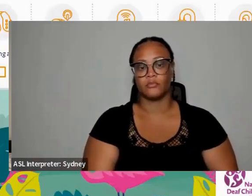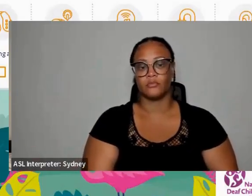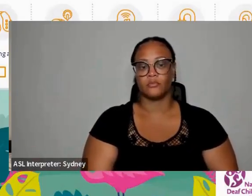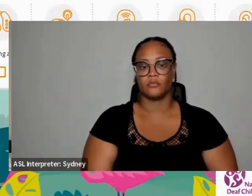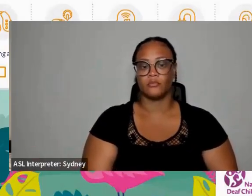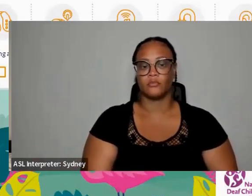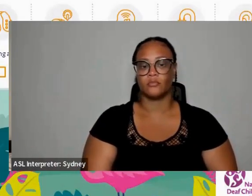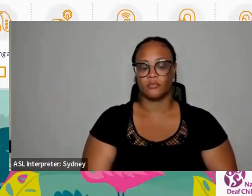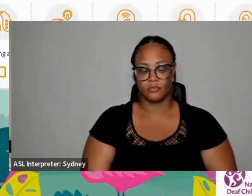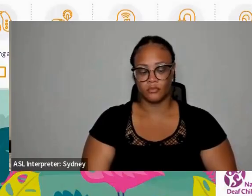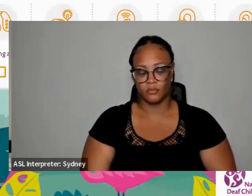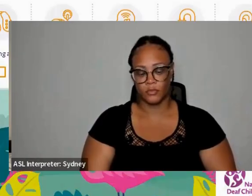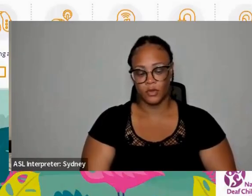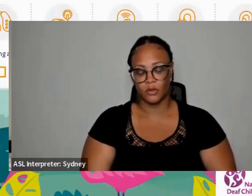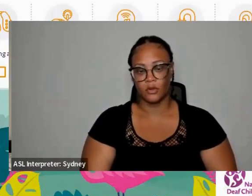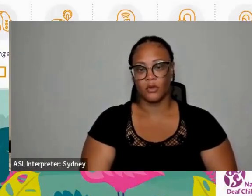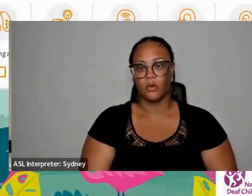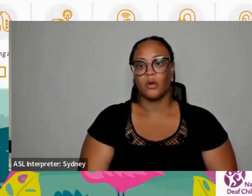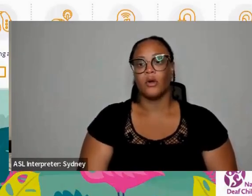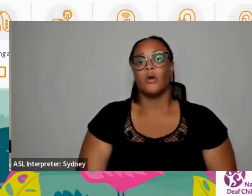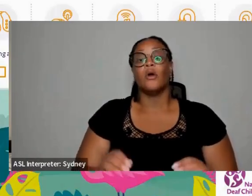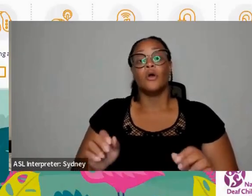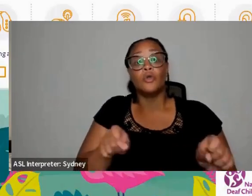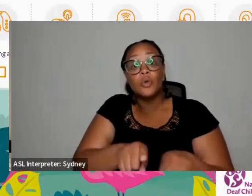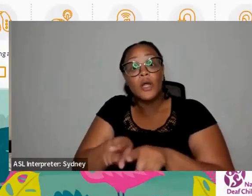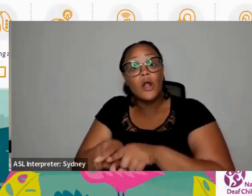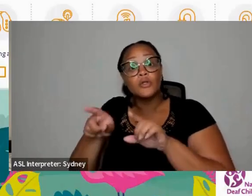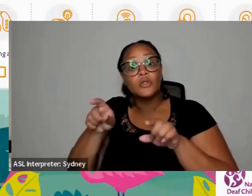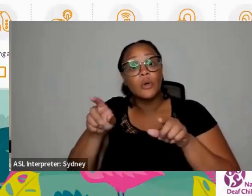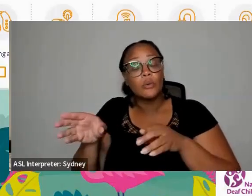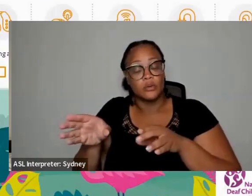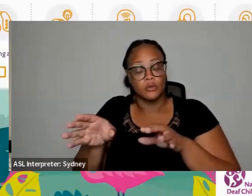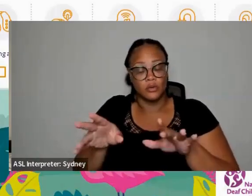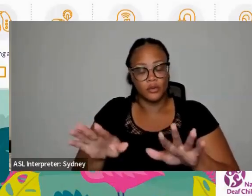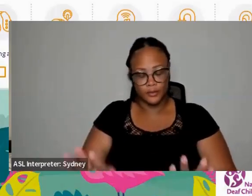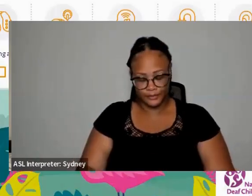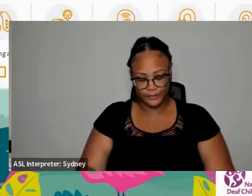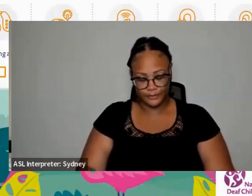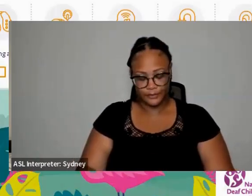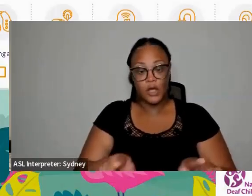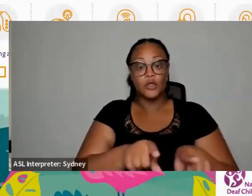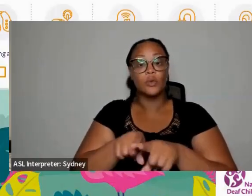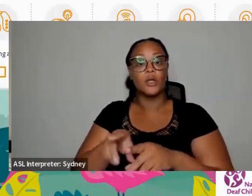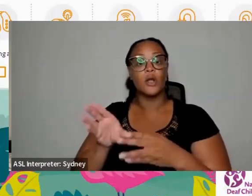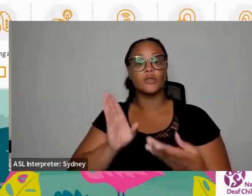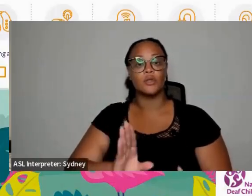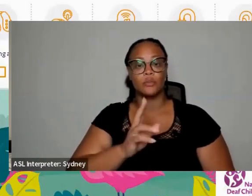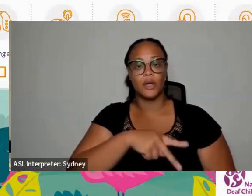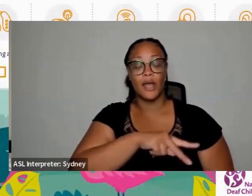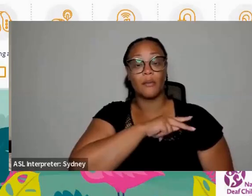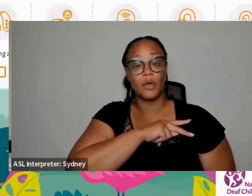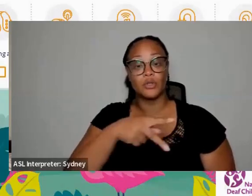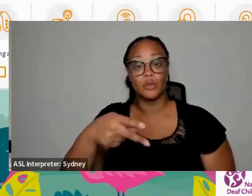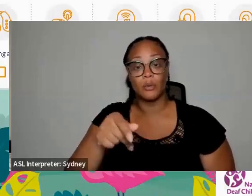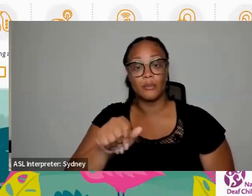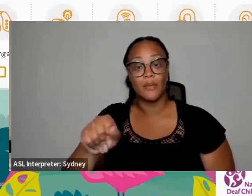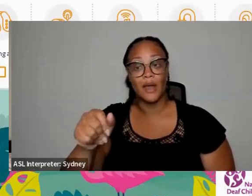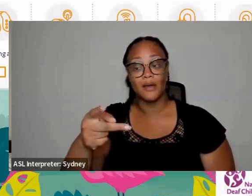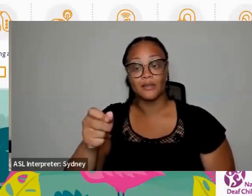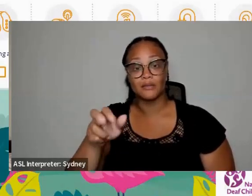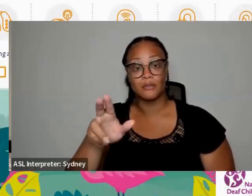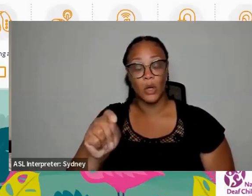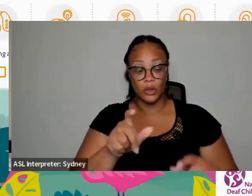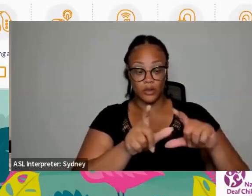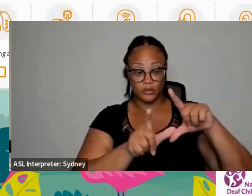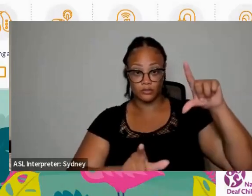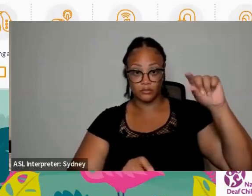is something called a personal passport, which is, there's an example of it on the slide here, but just sort of a